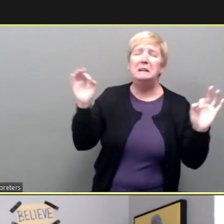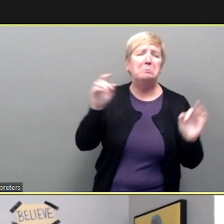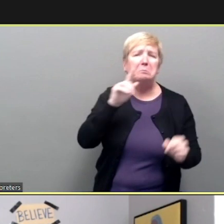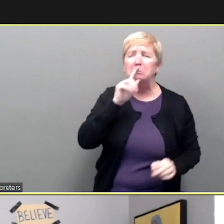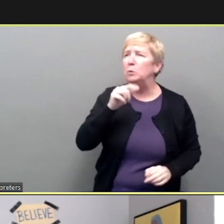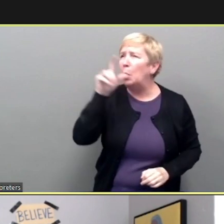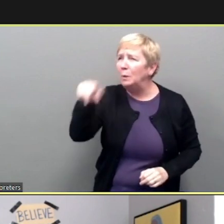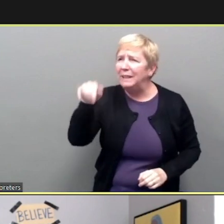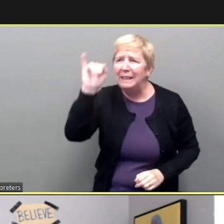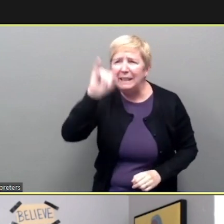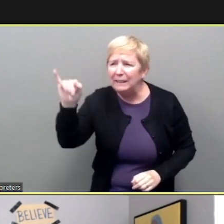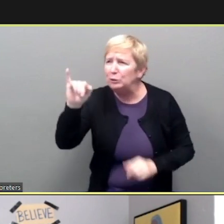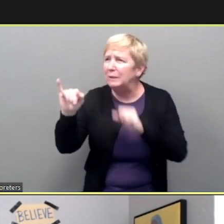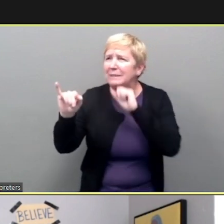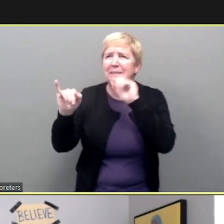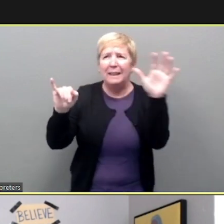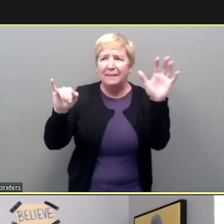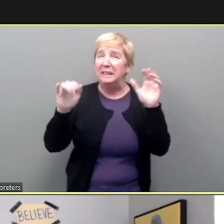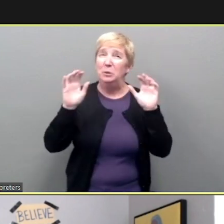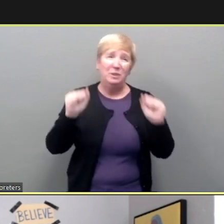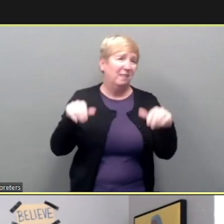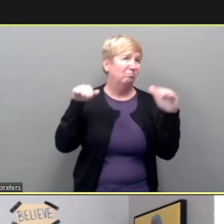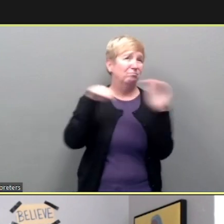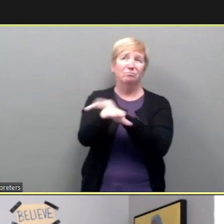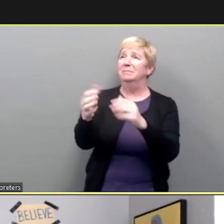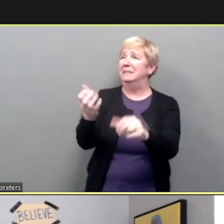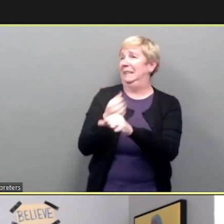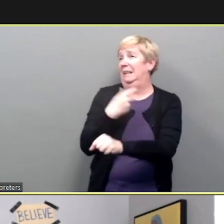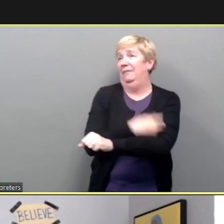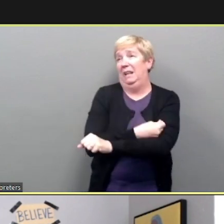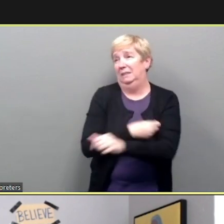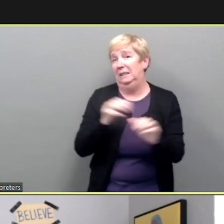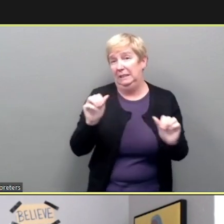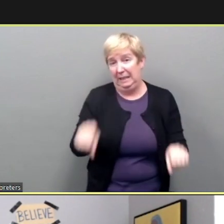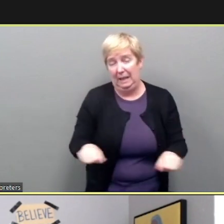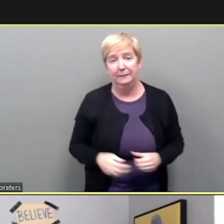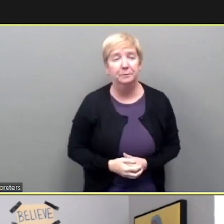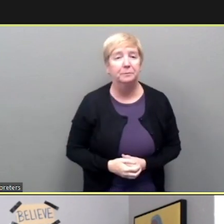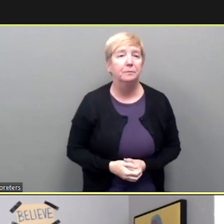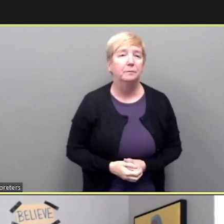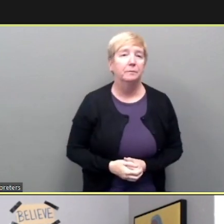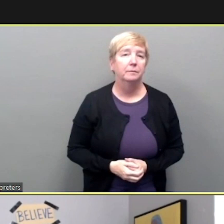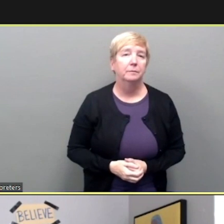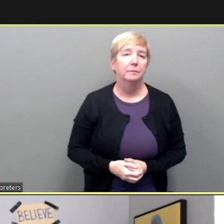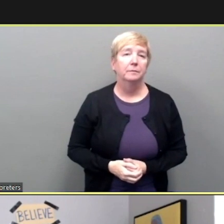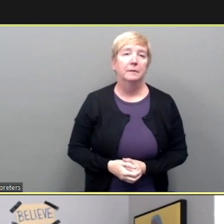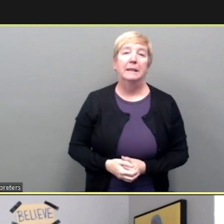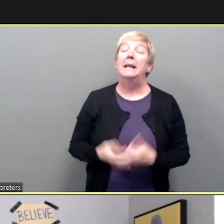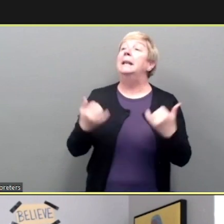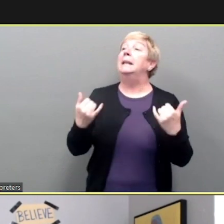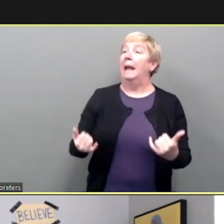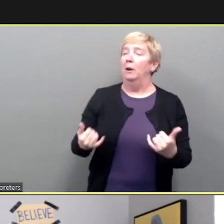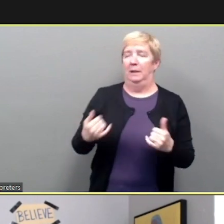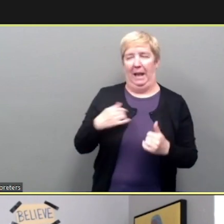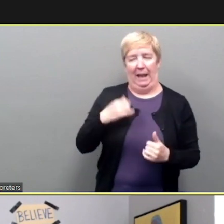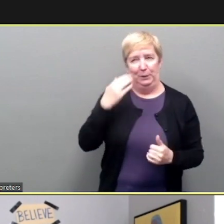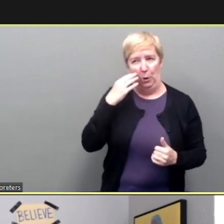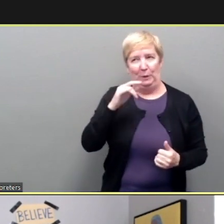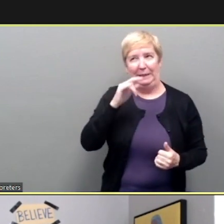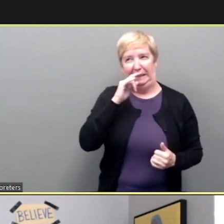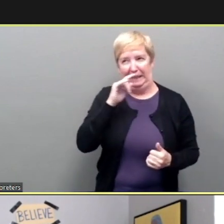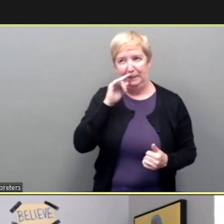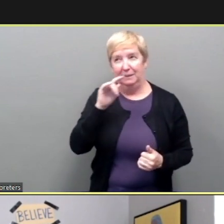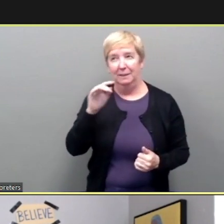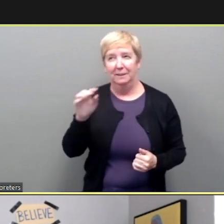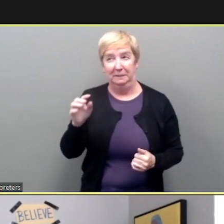it in so many places right now in New Mexico. Next slide. I know a lot of kids are out